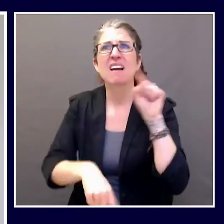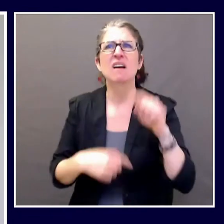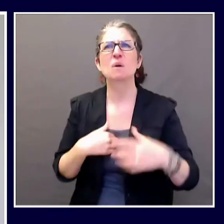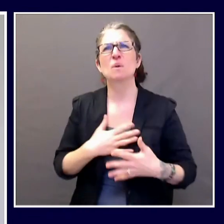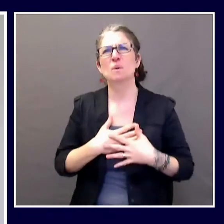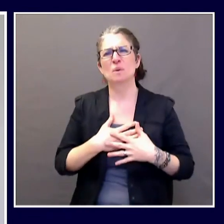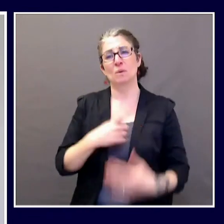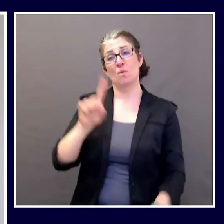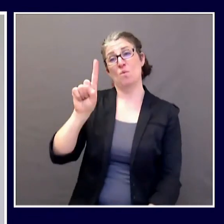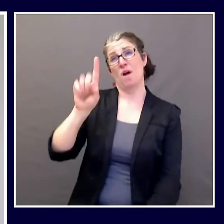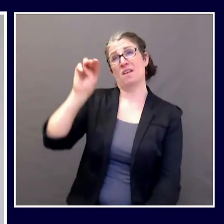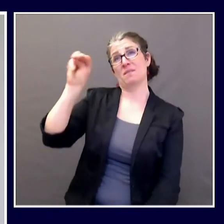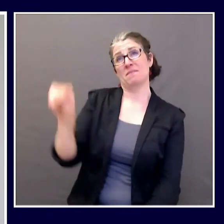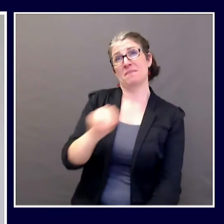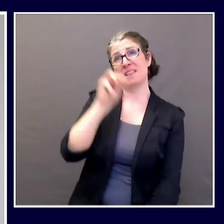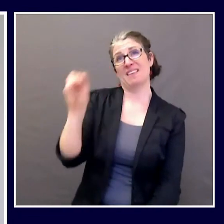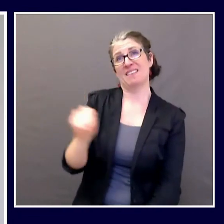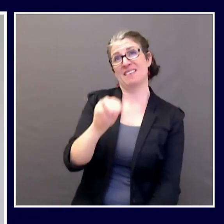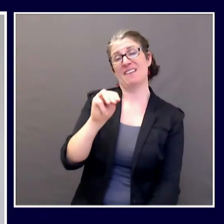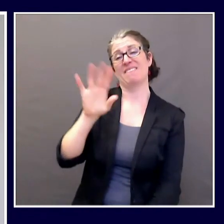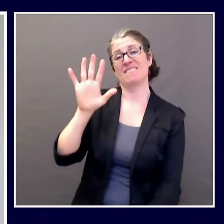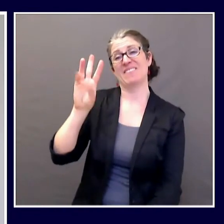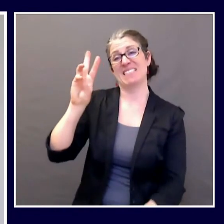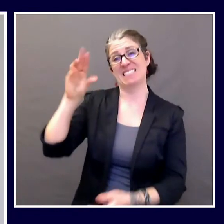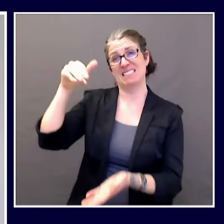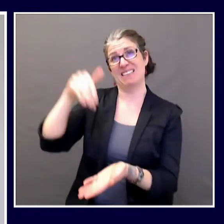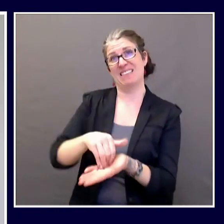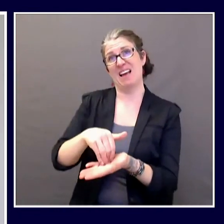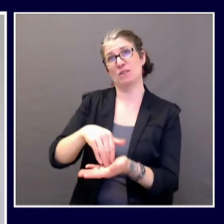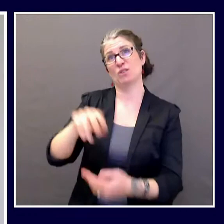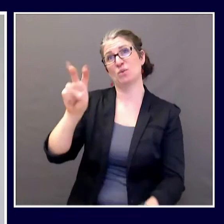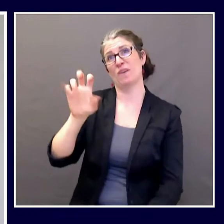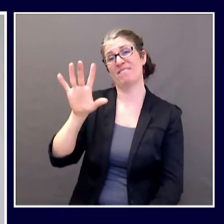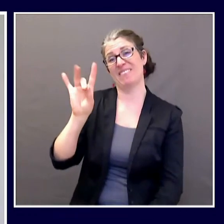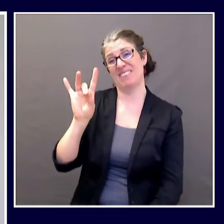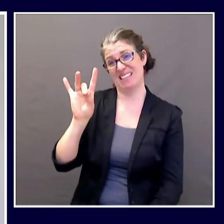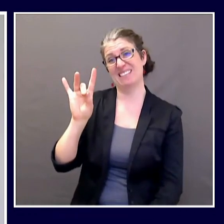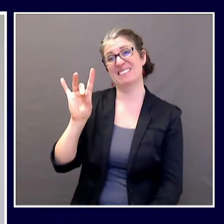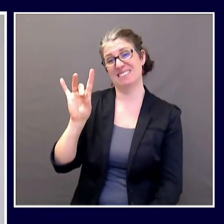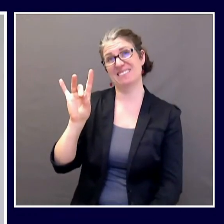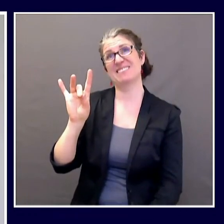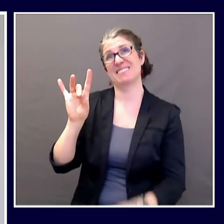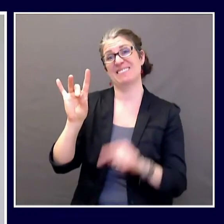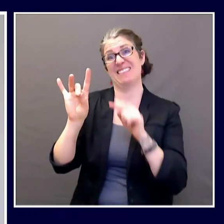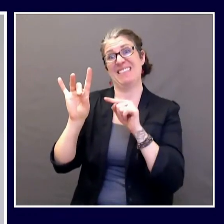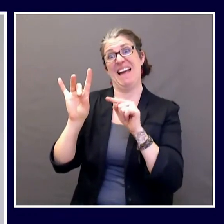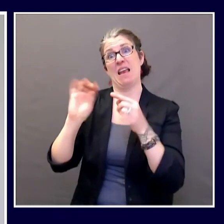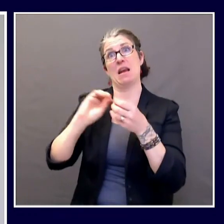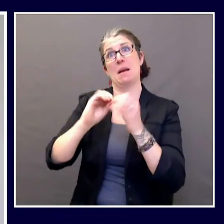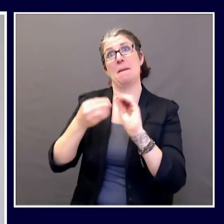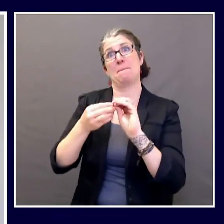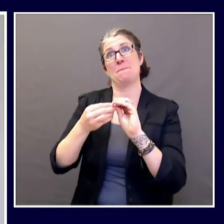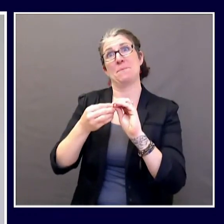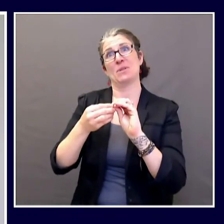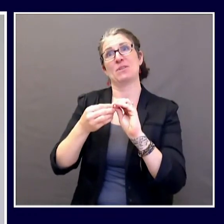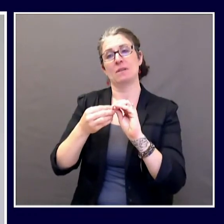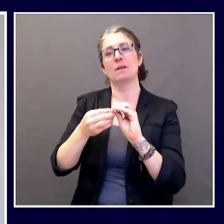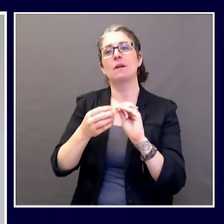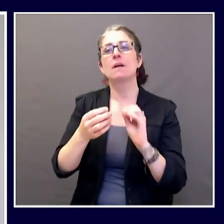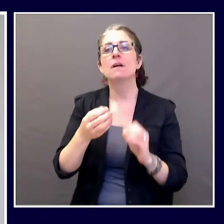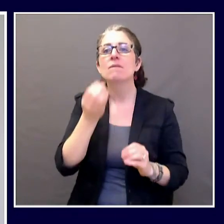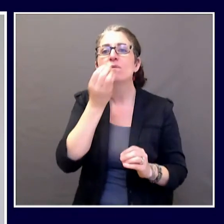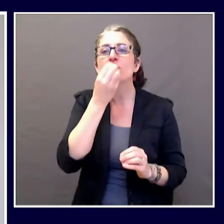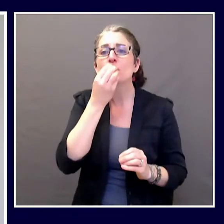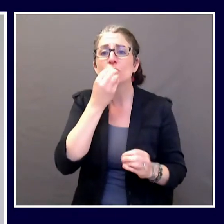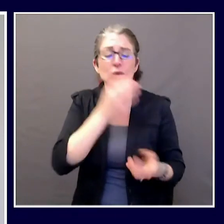1,056,258. That's the number of meals that were delivered to older adults and adults with disabilities who